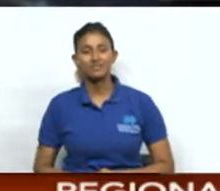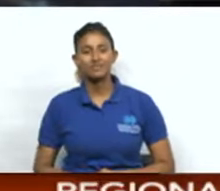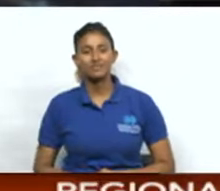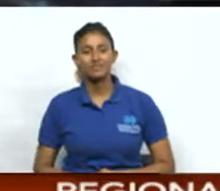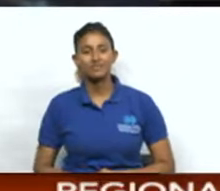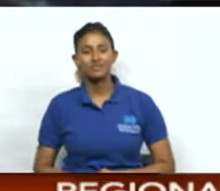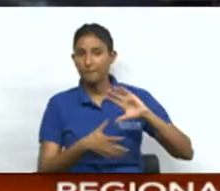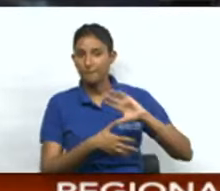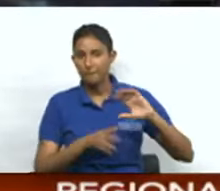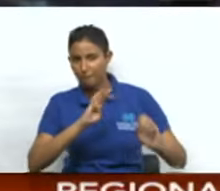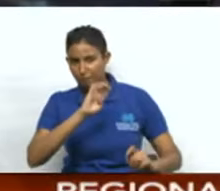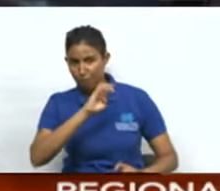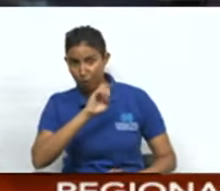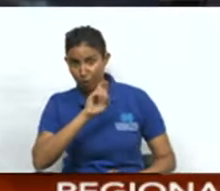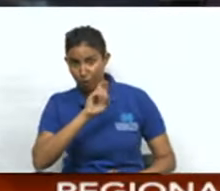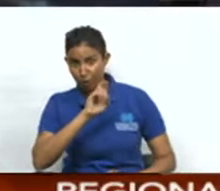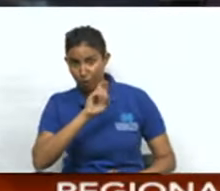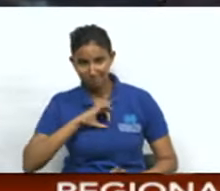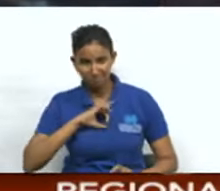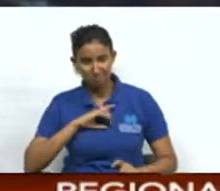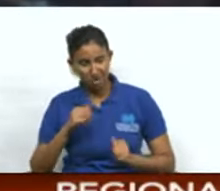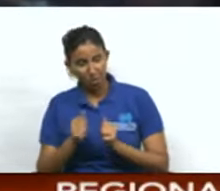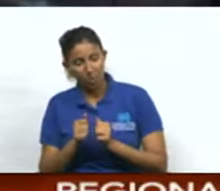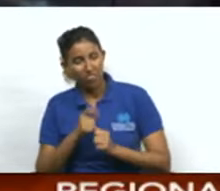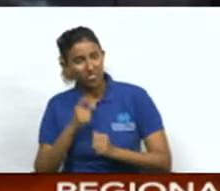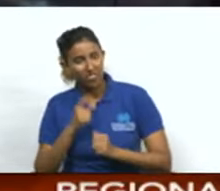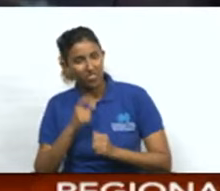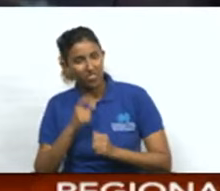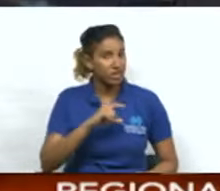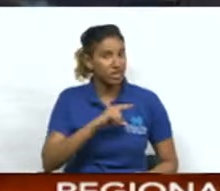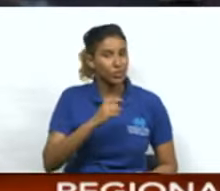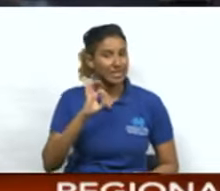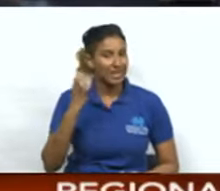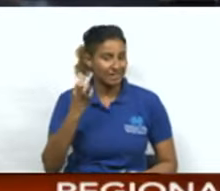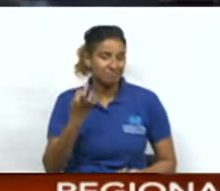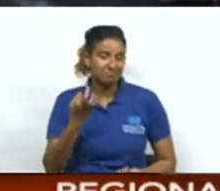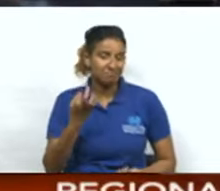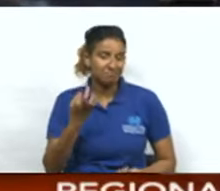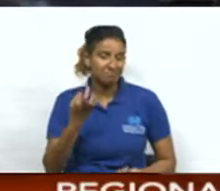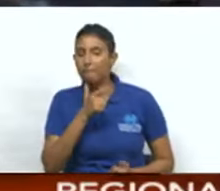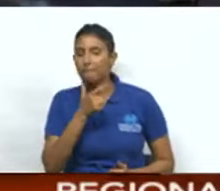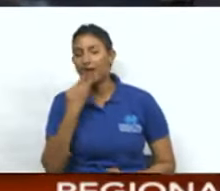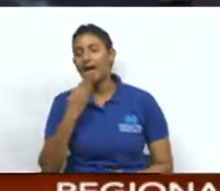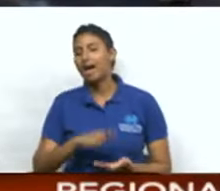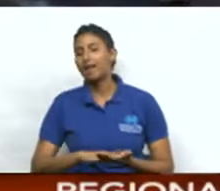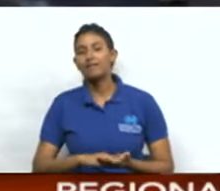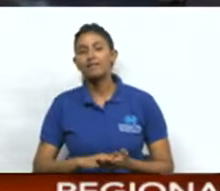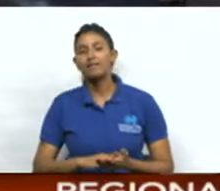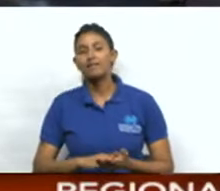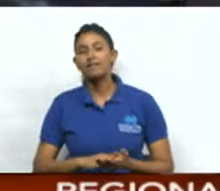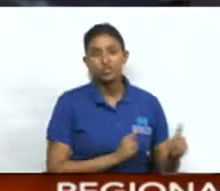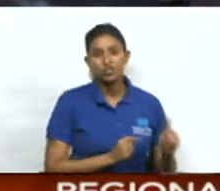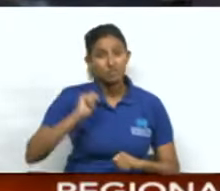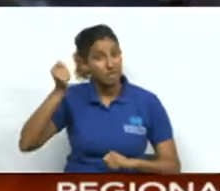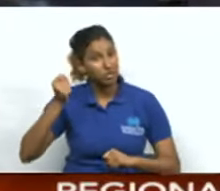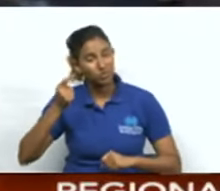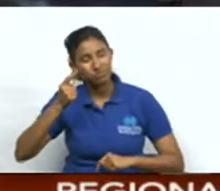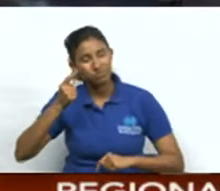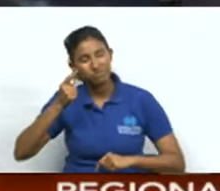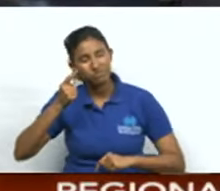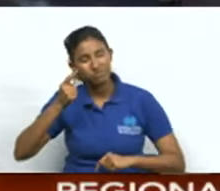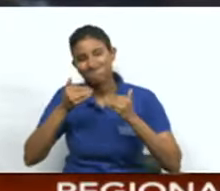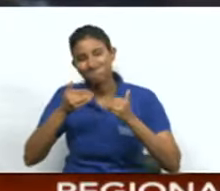at all from Michelle Liahi. Now, the door has been shut on TNT's progression to the 2024 Women's CONCACAF Gold